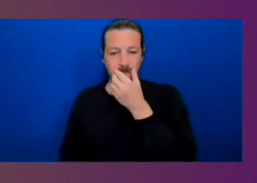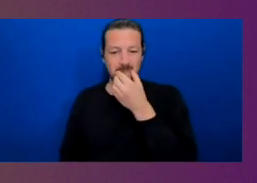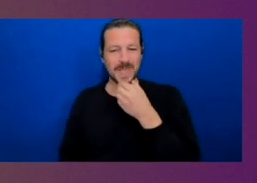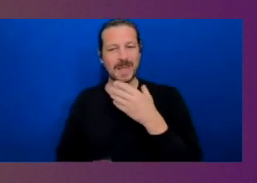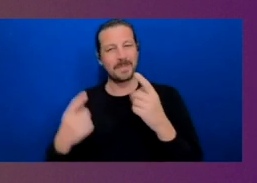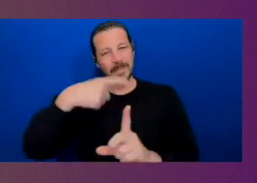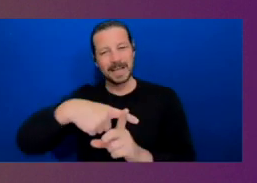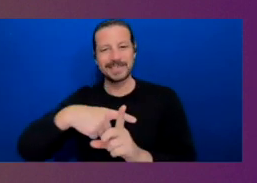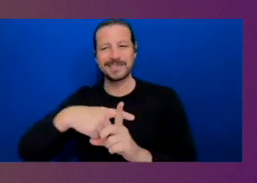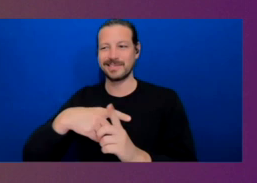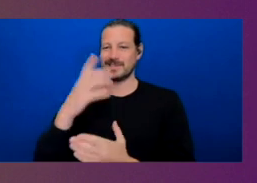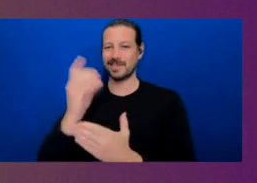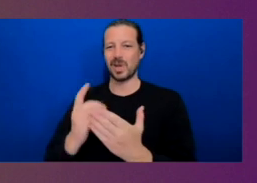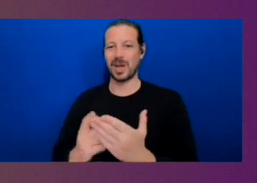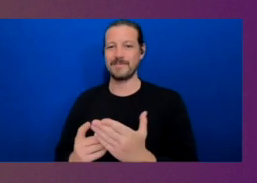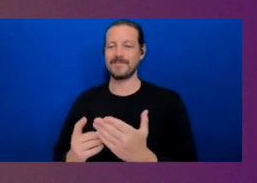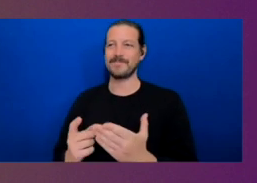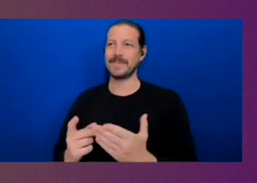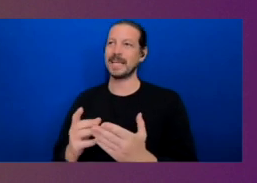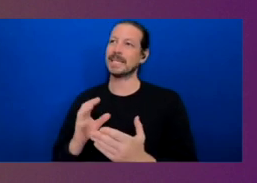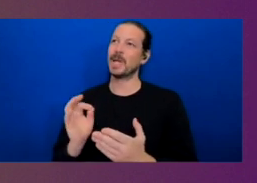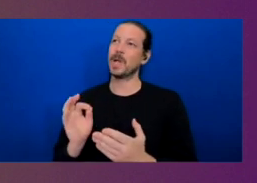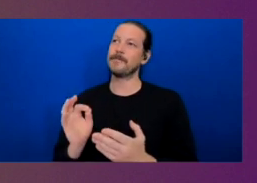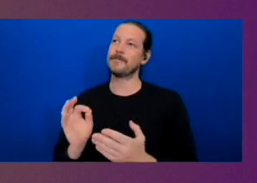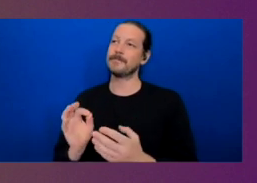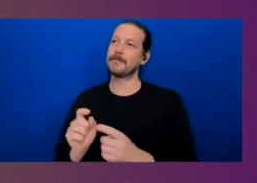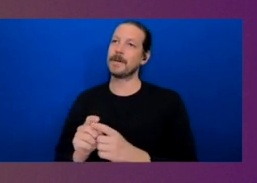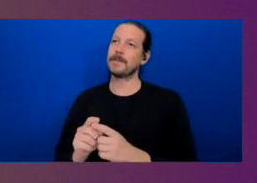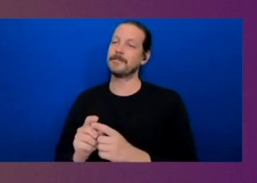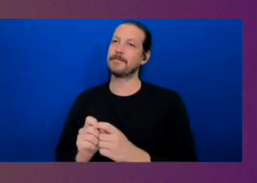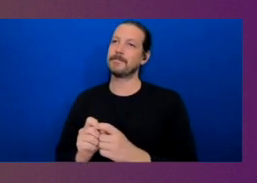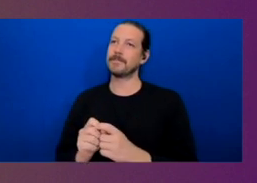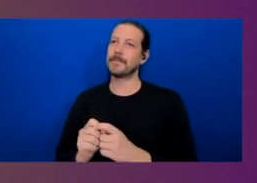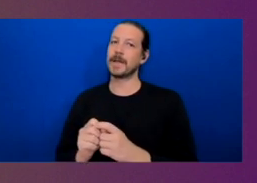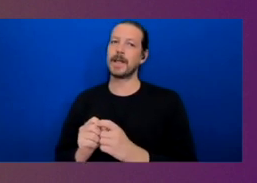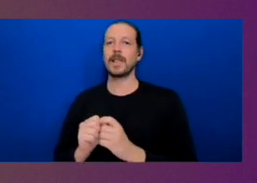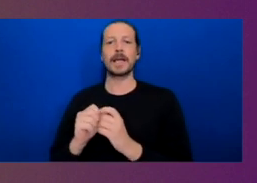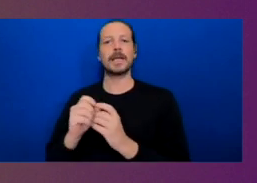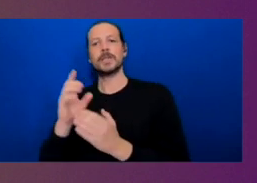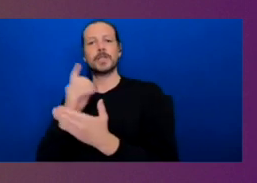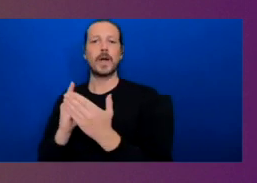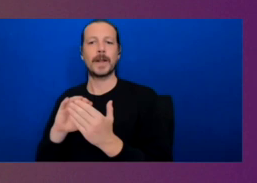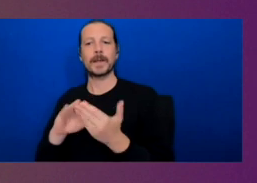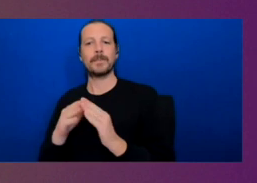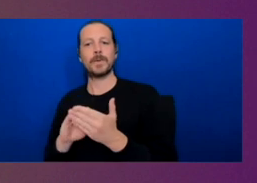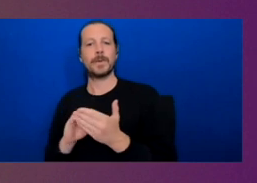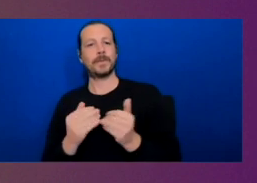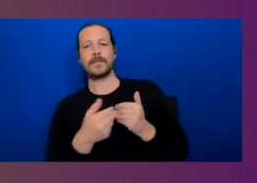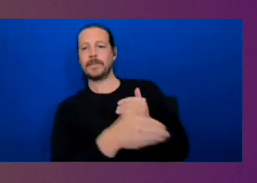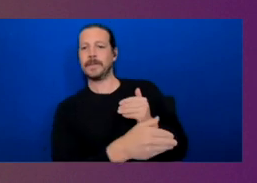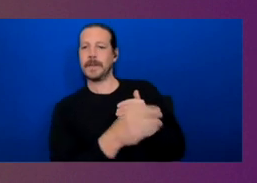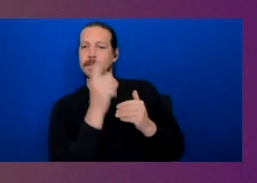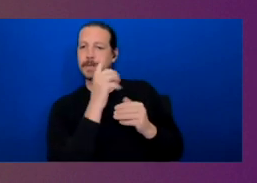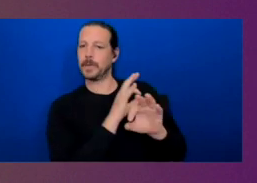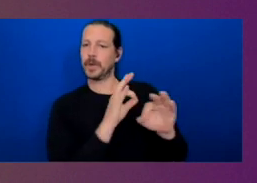design, that there's not this a community of designers and non-designers. I'd actually like to see